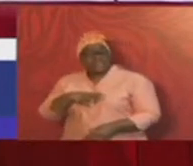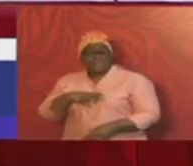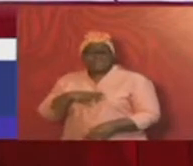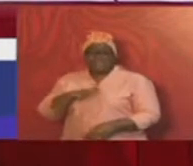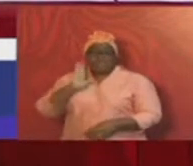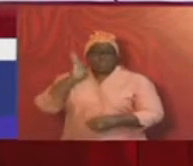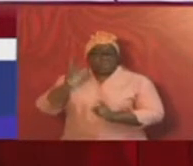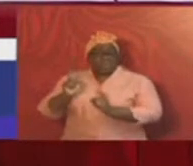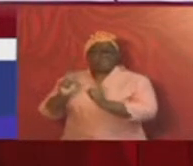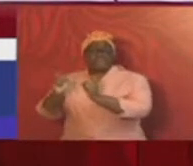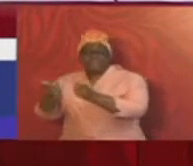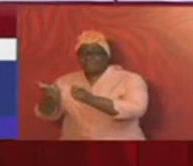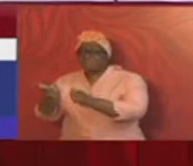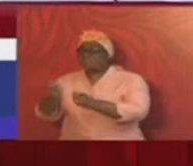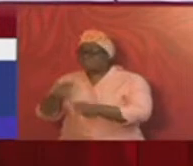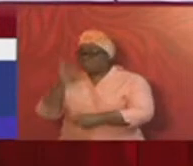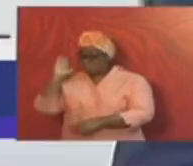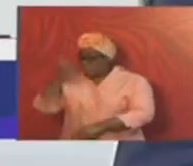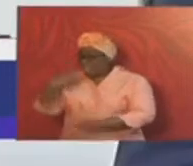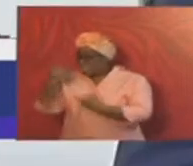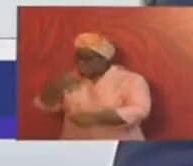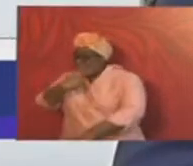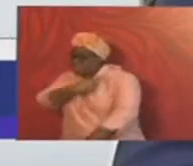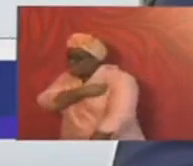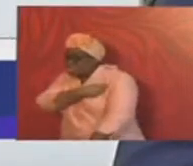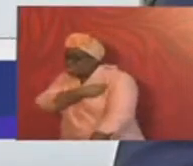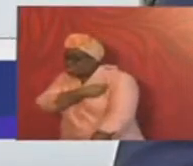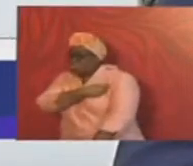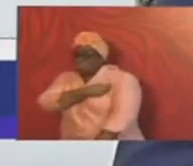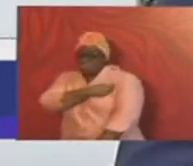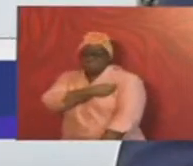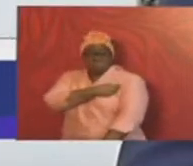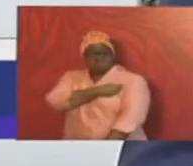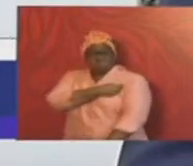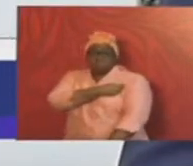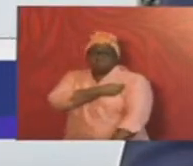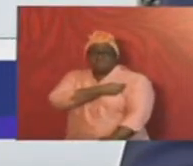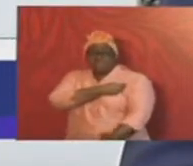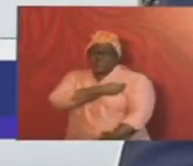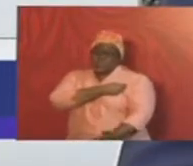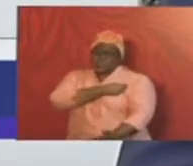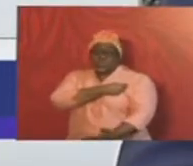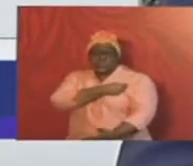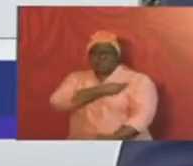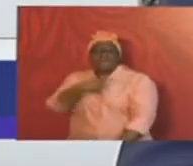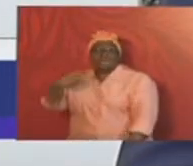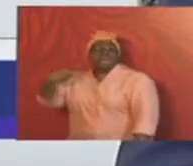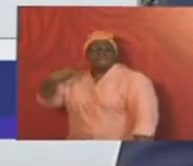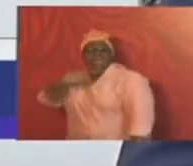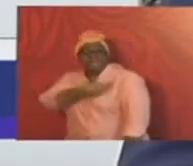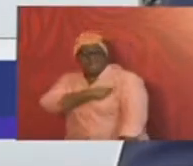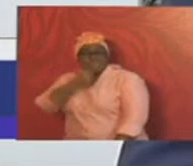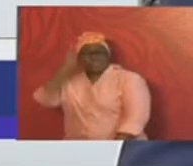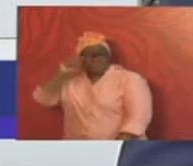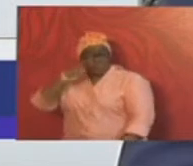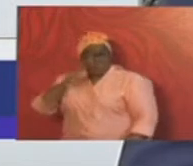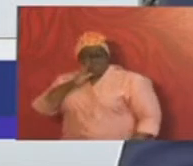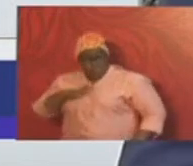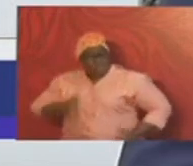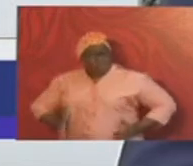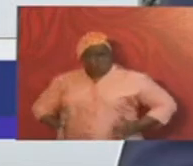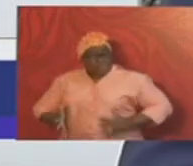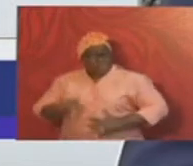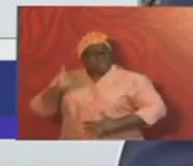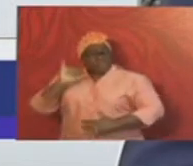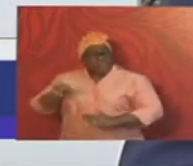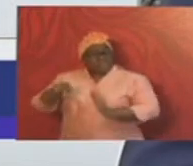okay. So the issue of vaccines and pregnancy is a policy issue which whoever is the Minister of Health